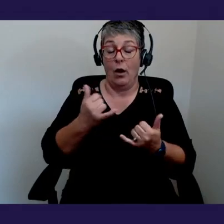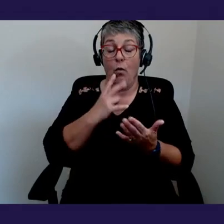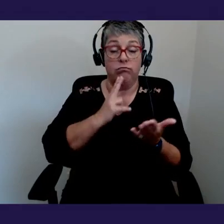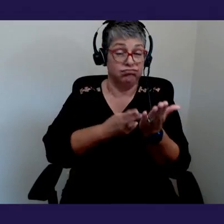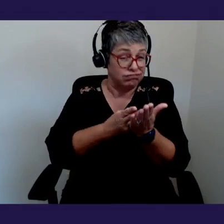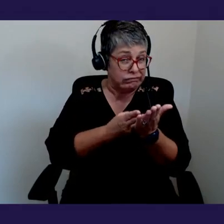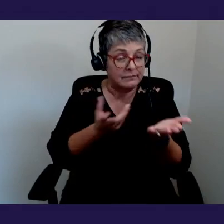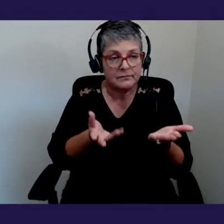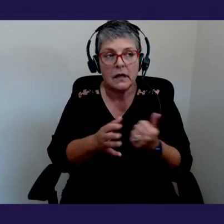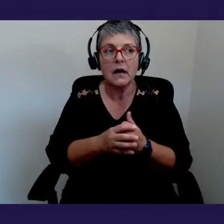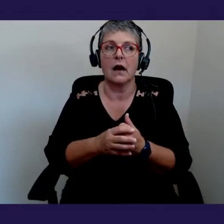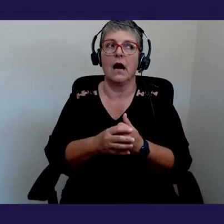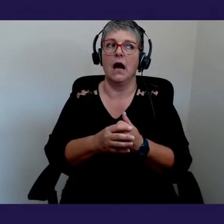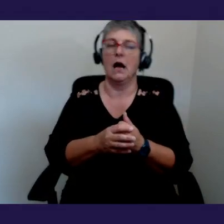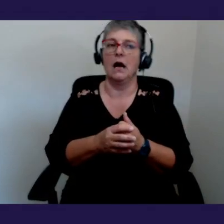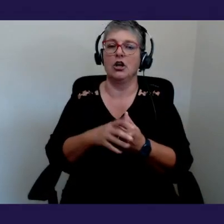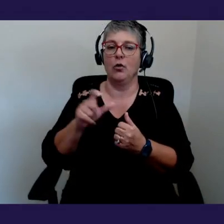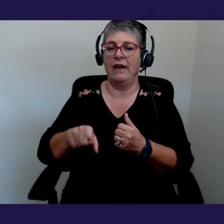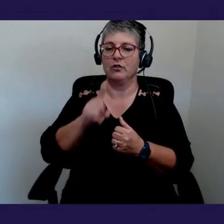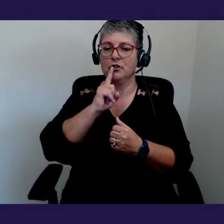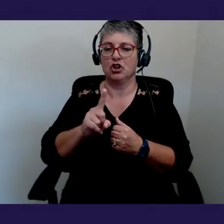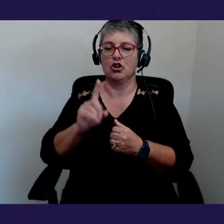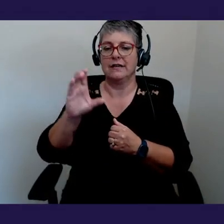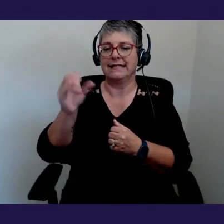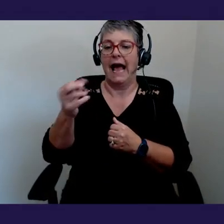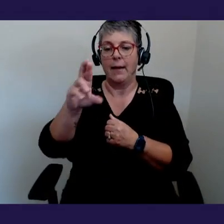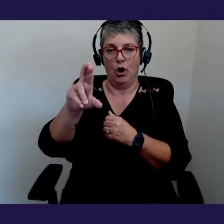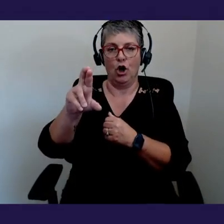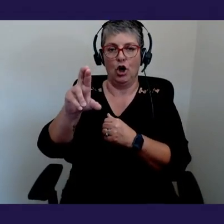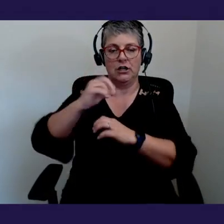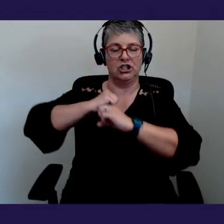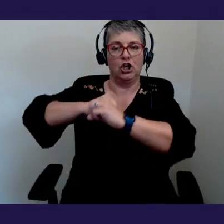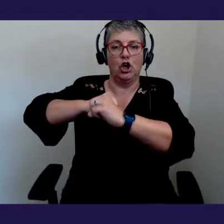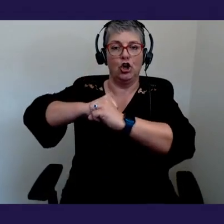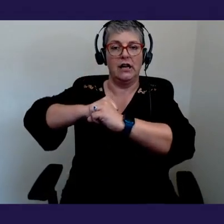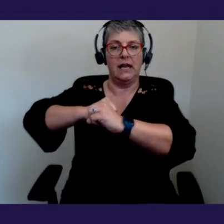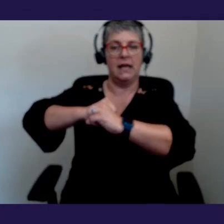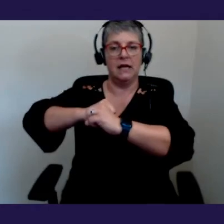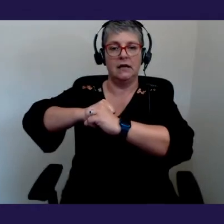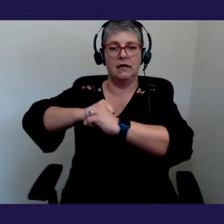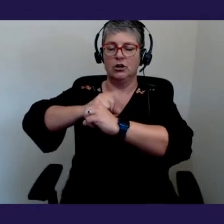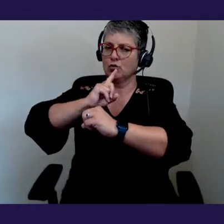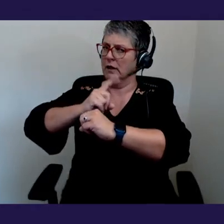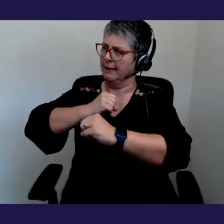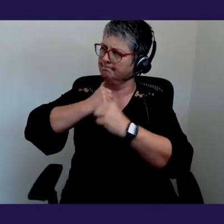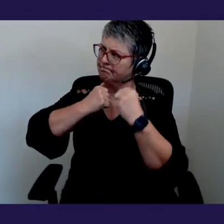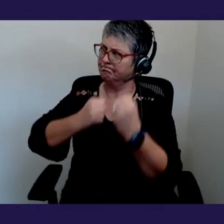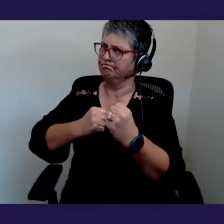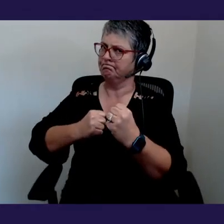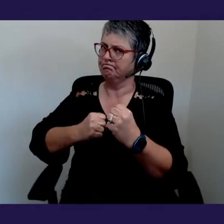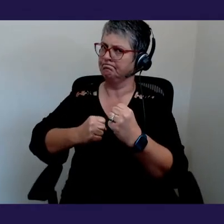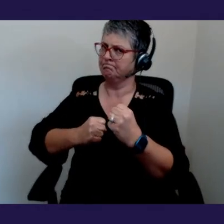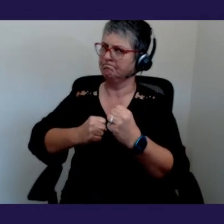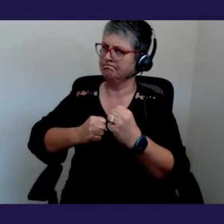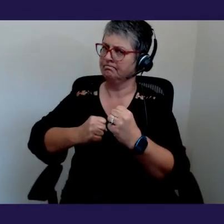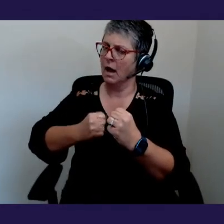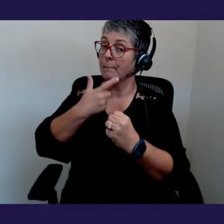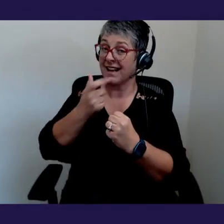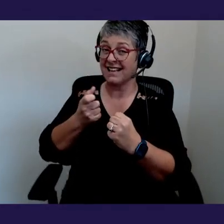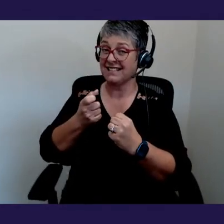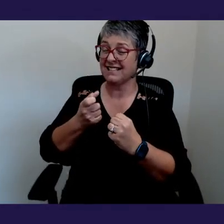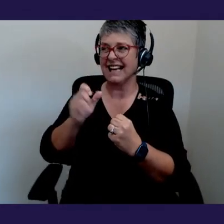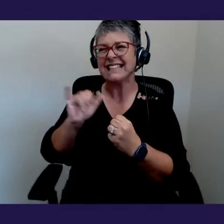you would have to make sure that your cybersecurity is really set up for that, because you're walking into a fight.